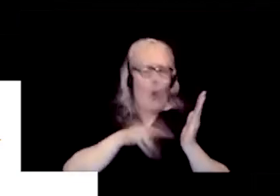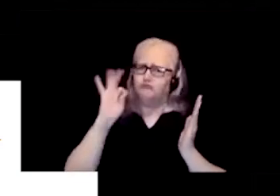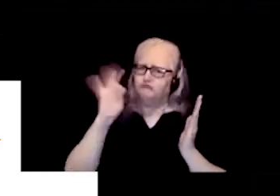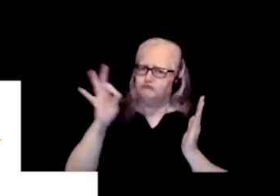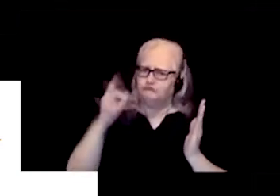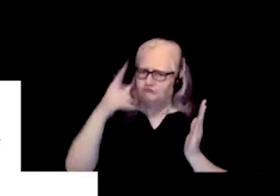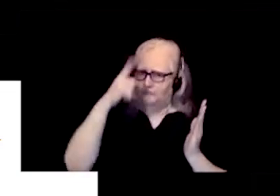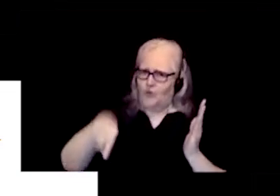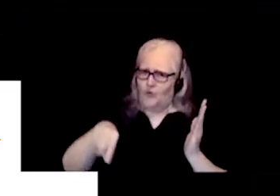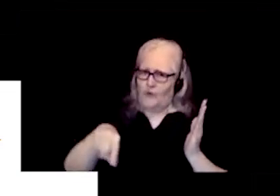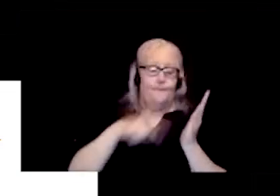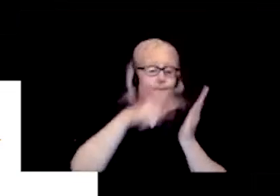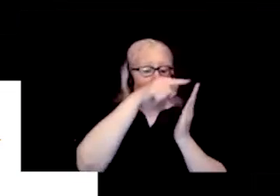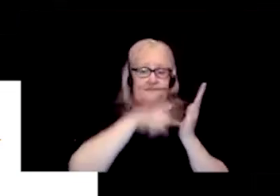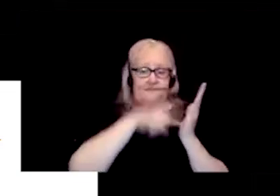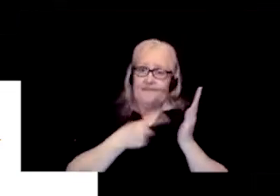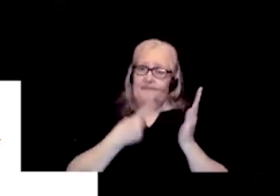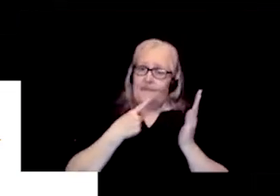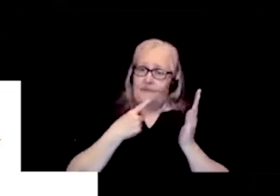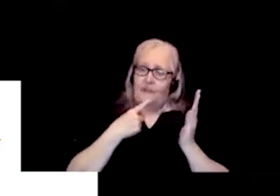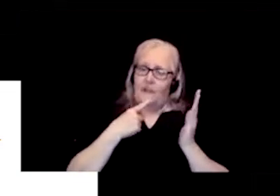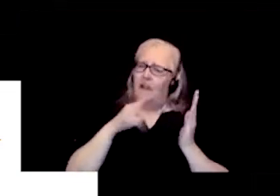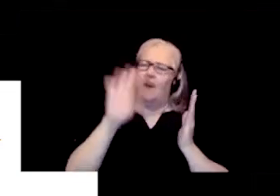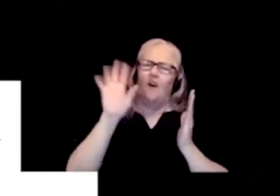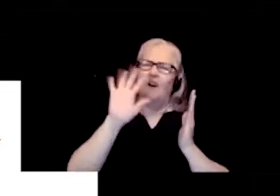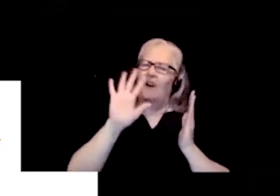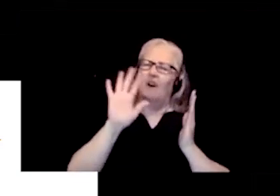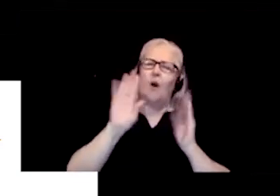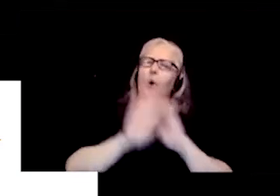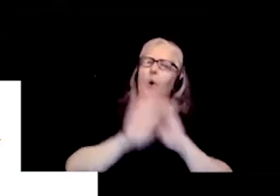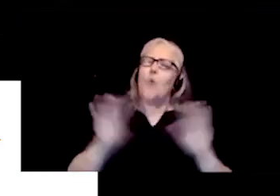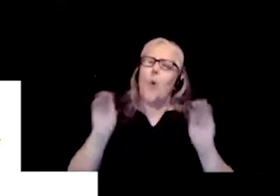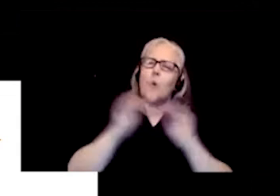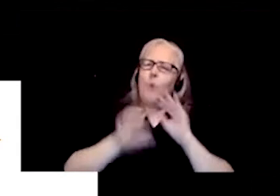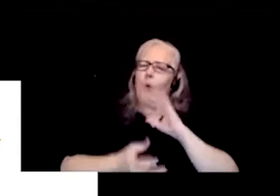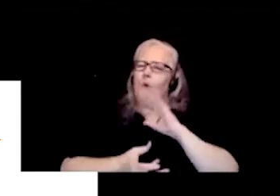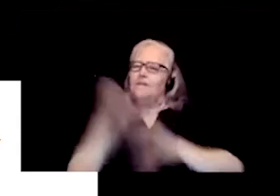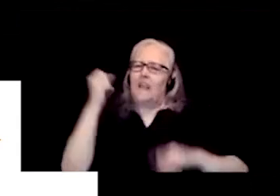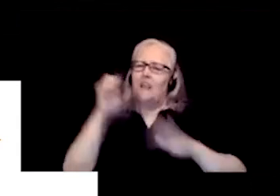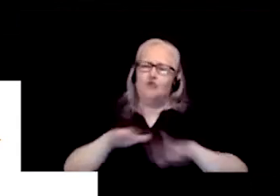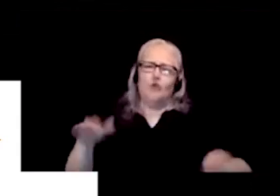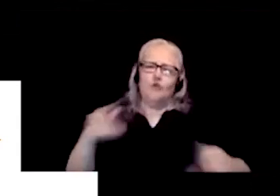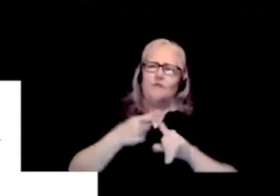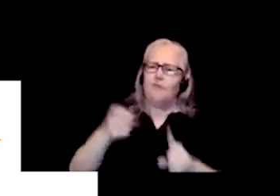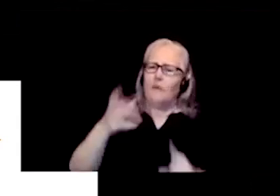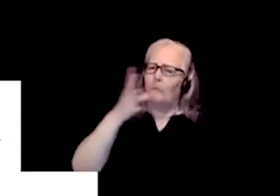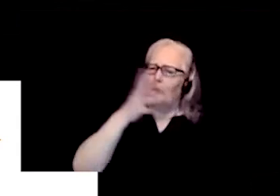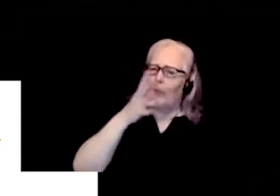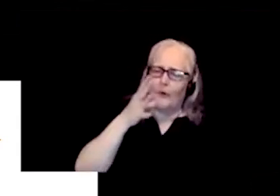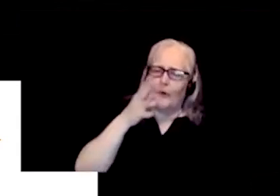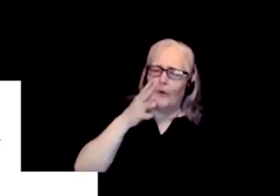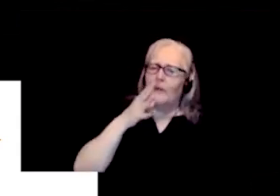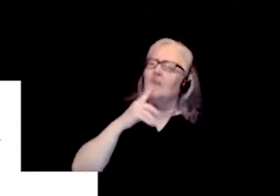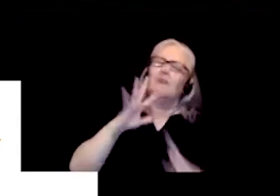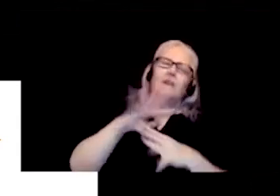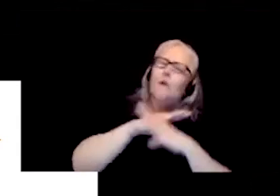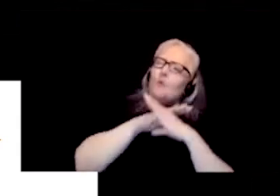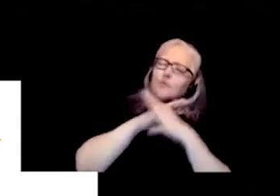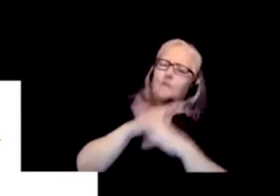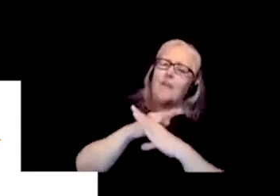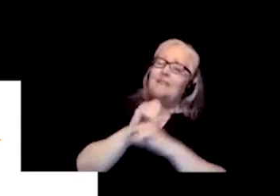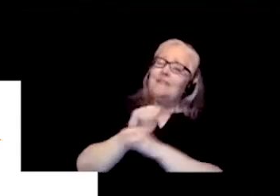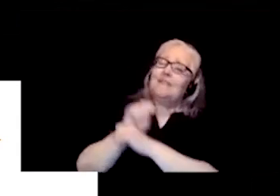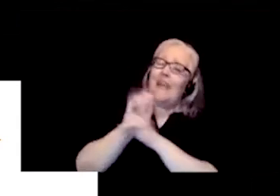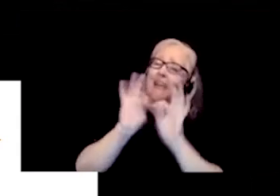the case for stopping the separation of children from their mothers, from stopping the breakup of enslaved families,